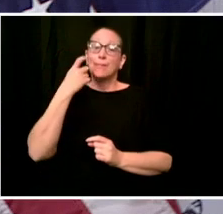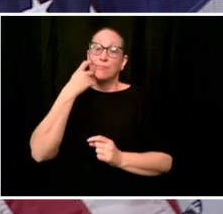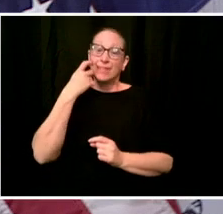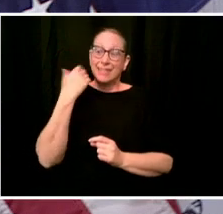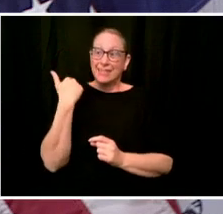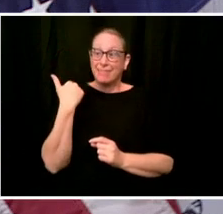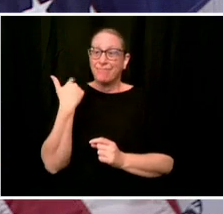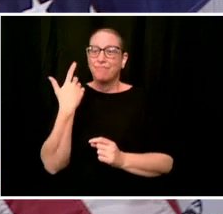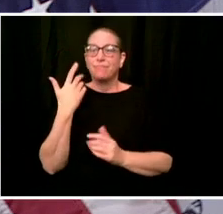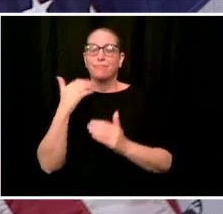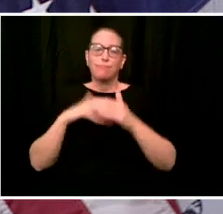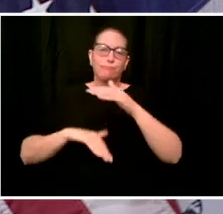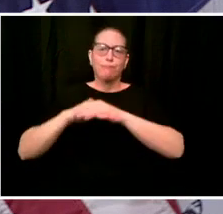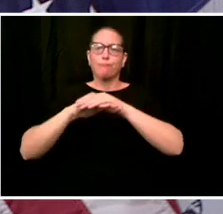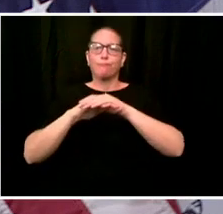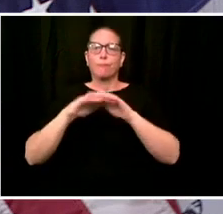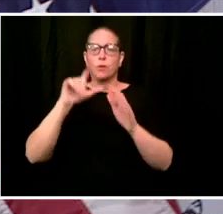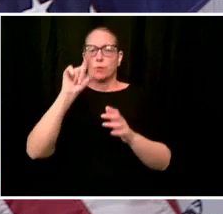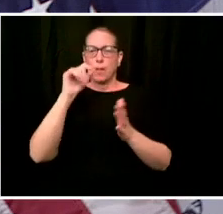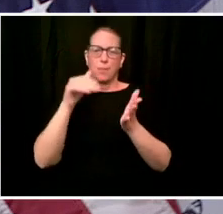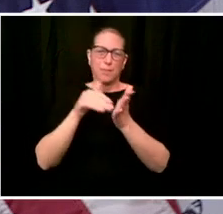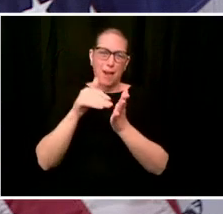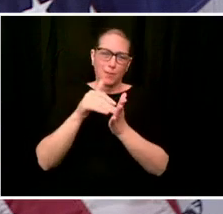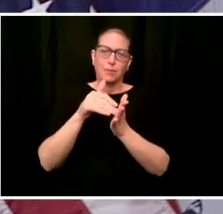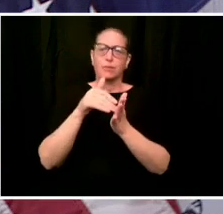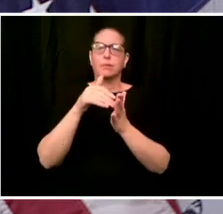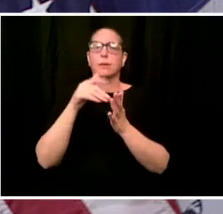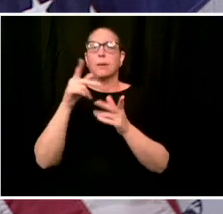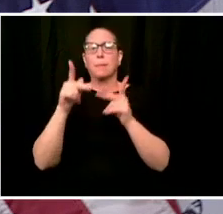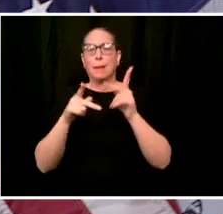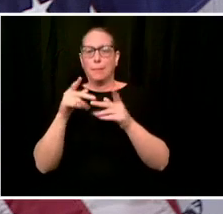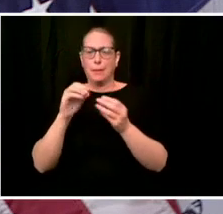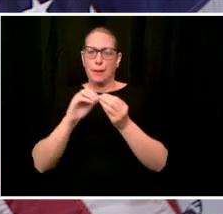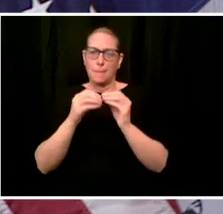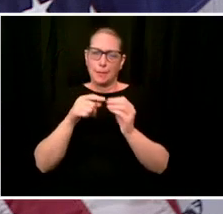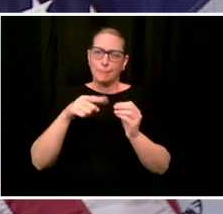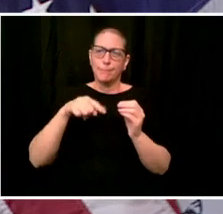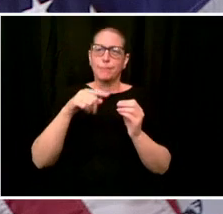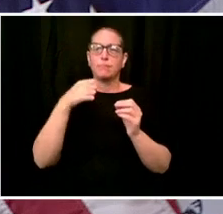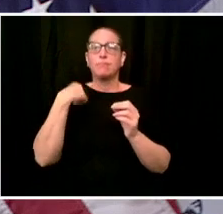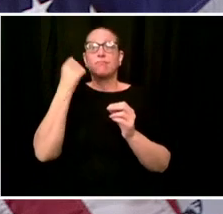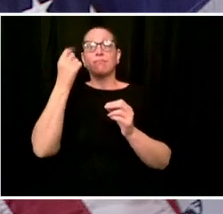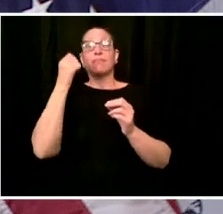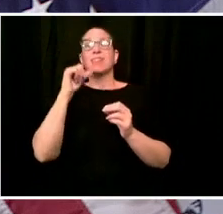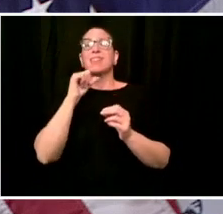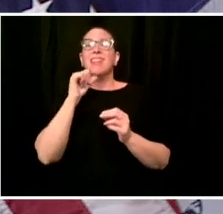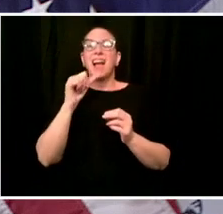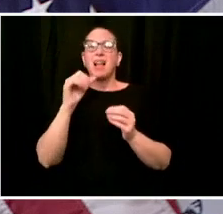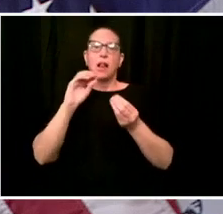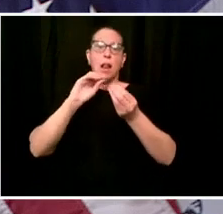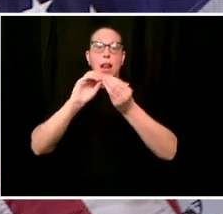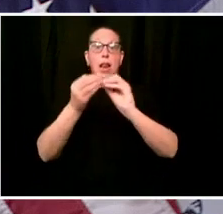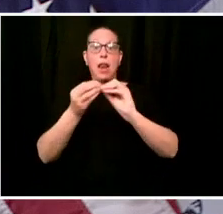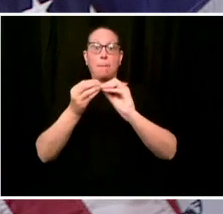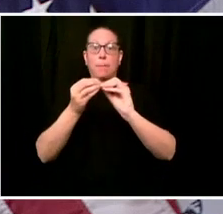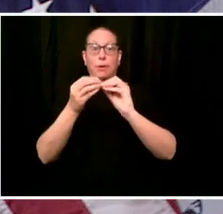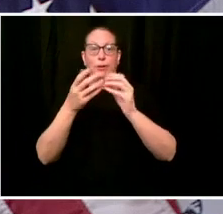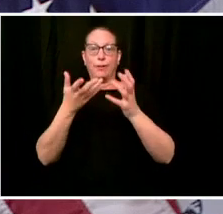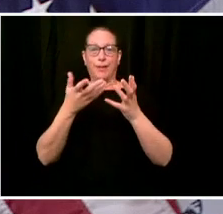have to remember these are human beings and families, so we've all gotten used to looking at numbers we can barely